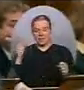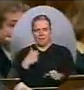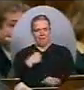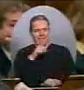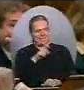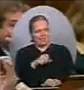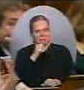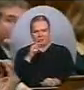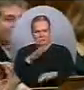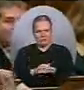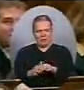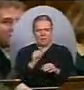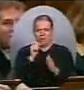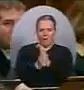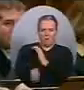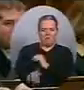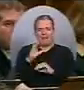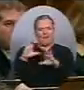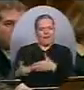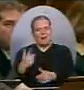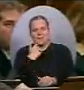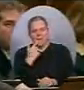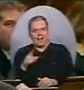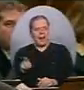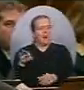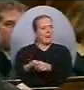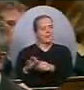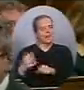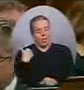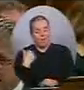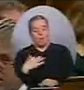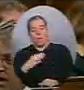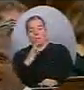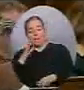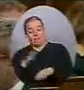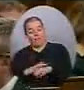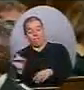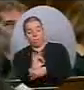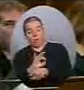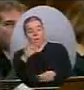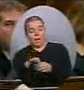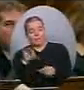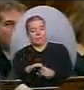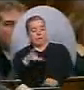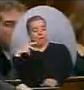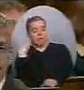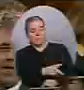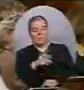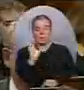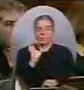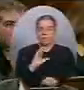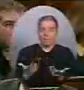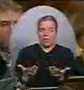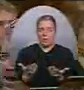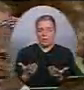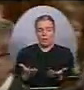their campaigns. It's about voter fraud that happened under the Conservatives. So now we have a Conservative who's coming forward, and the